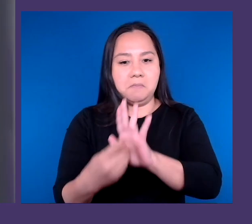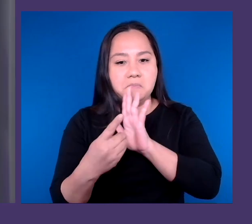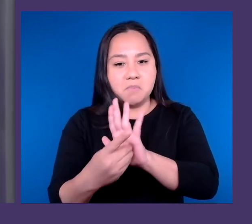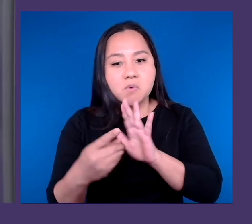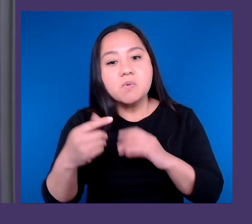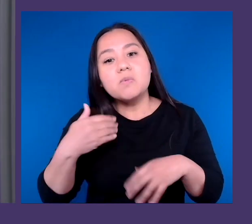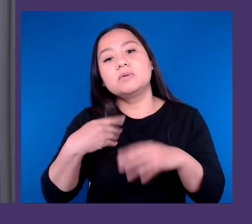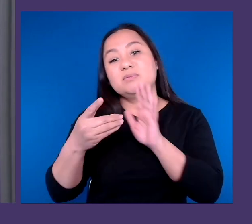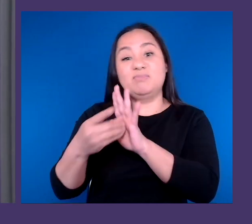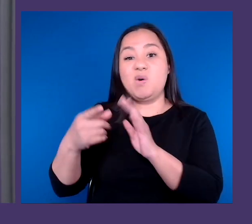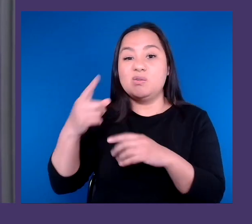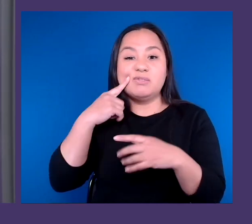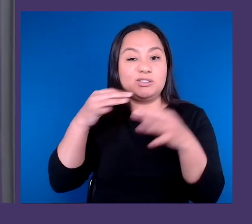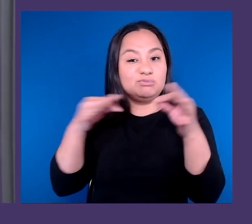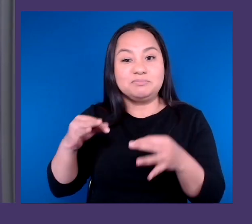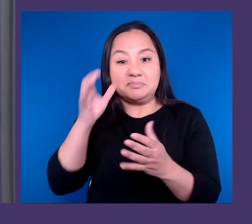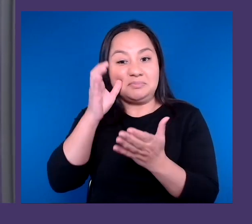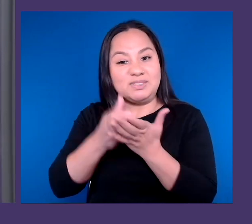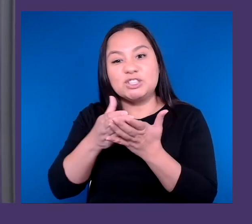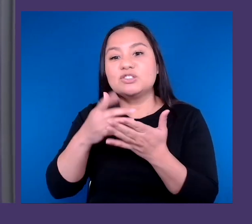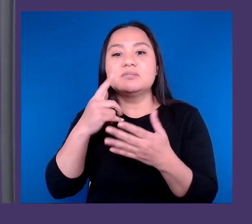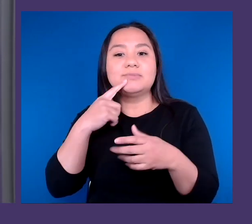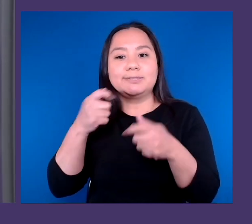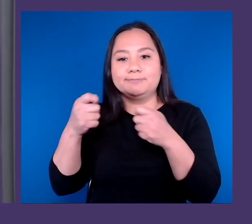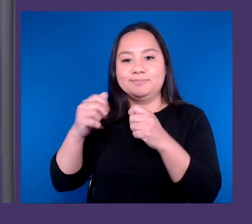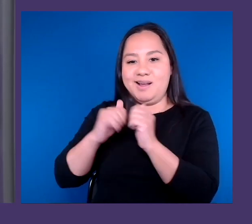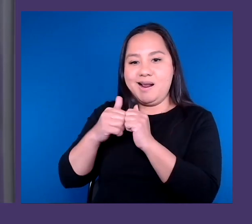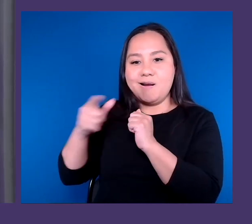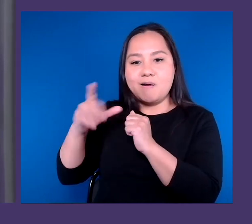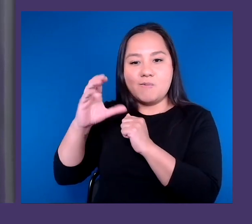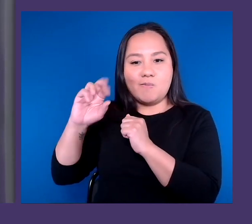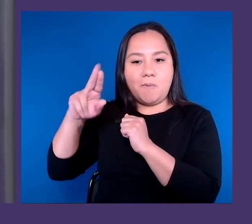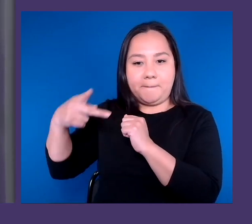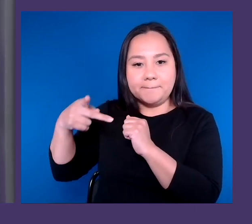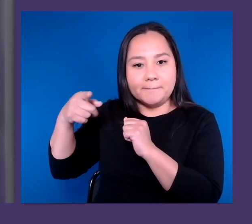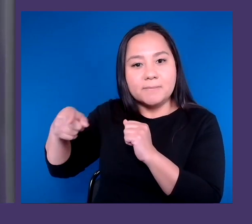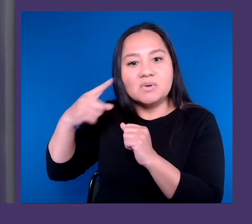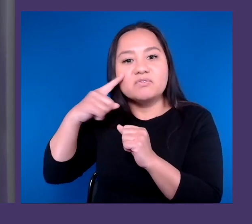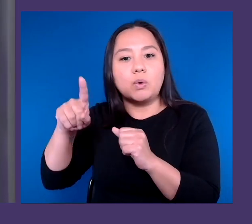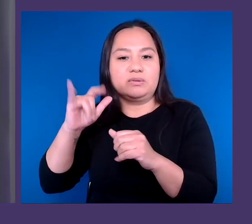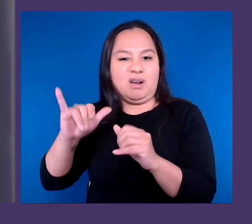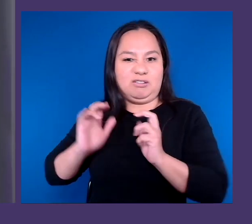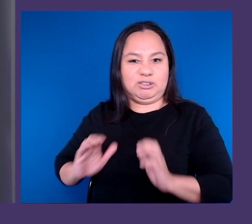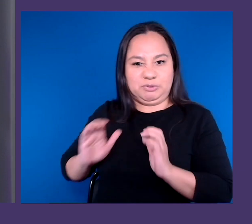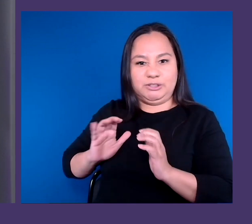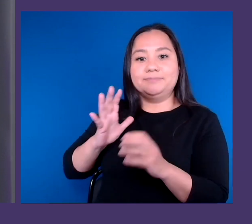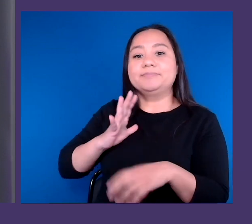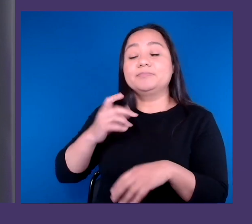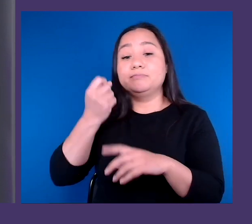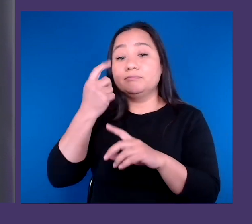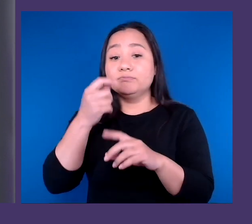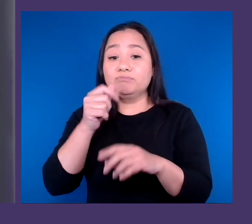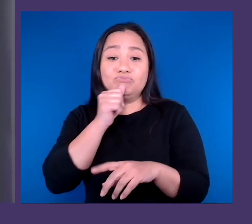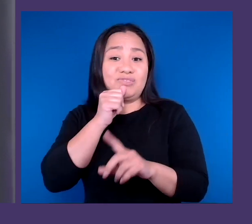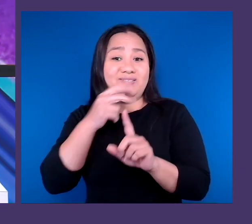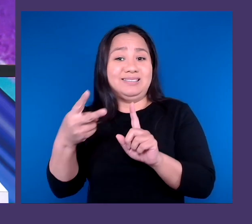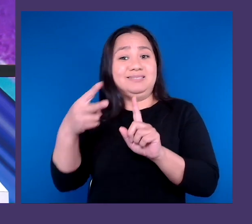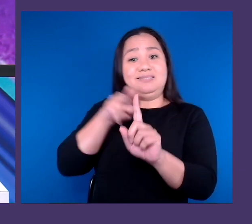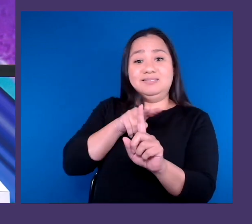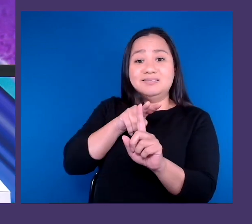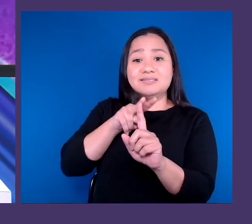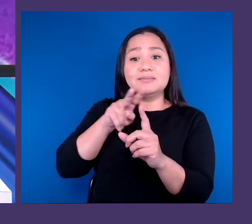within the corporate tenant Yeah. for that customer. So from a privacy perspective, the charts, the images are super nice.